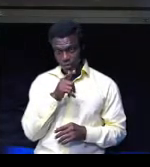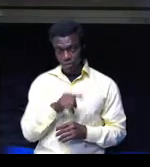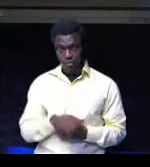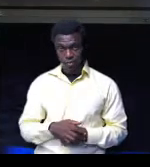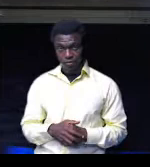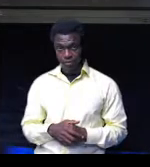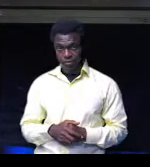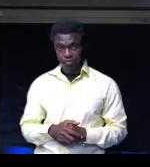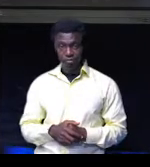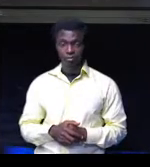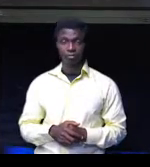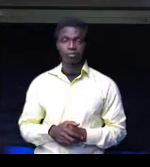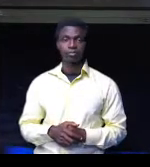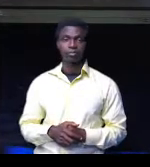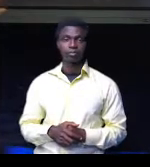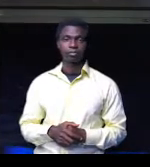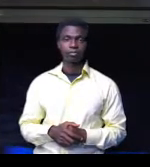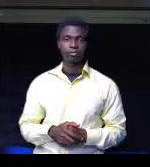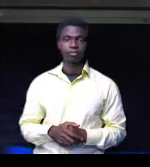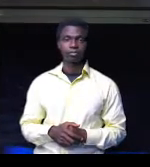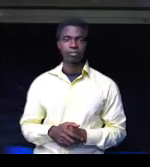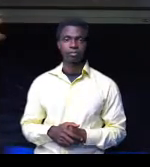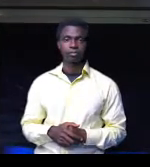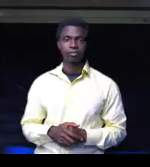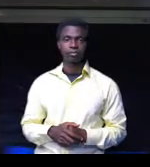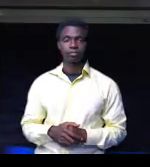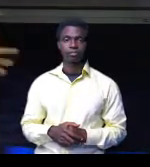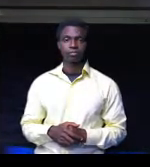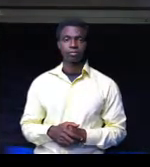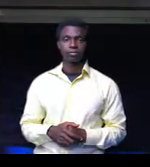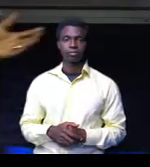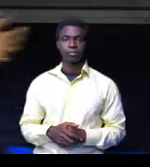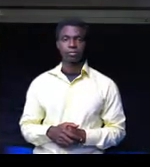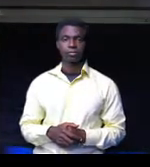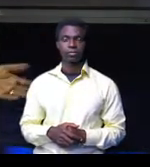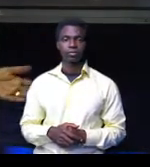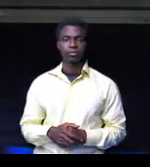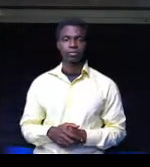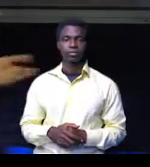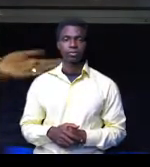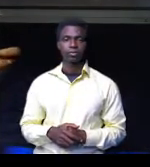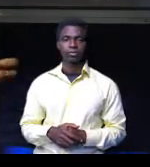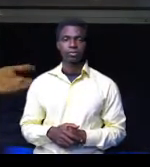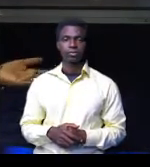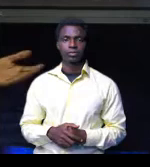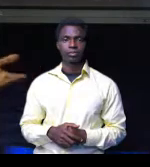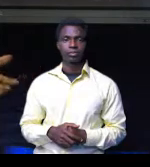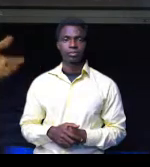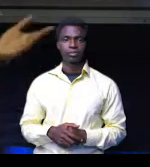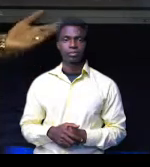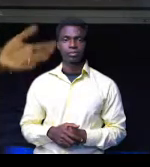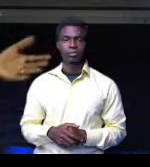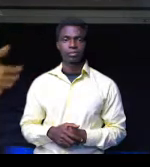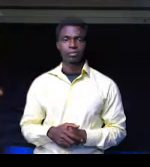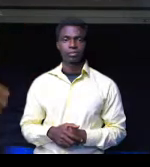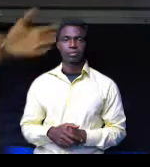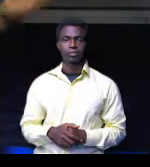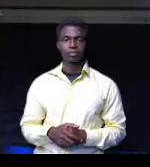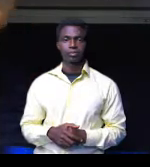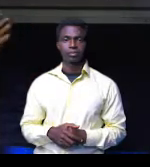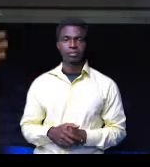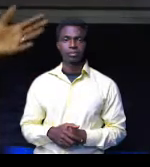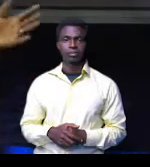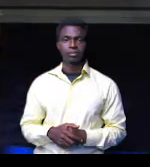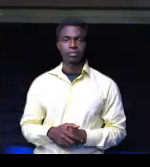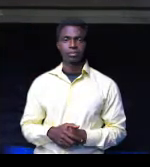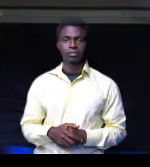Lemon. Yes. Mommy and grandma, they have plenty of lemon in the house, especially during this COVID-19, during the lockdown. Yes, so